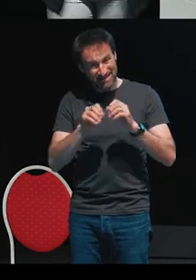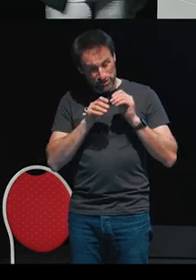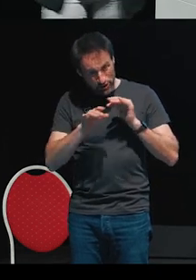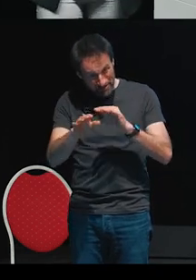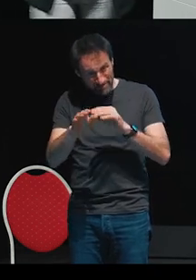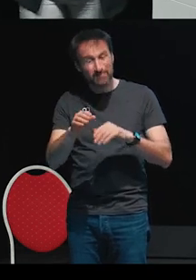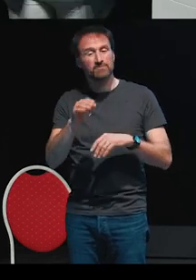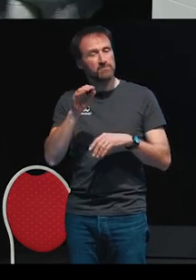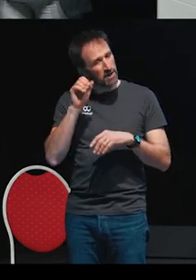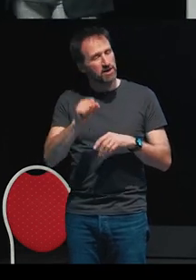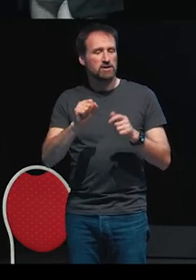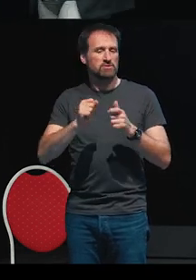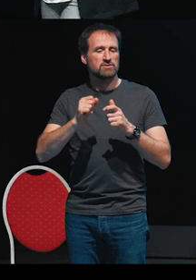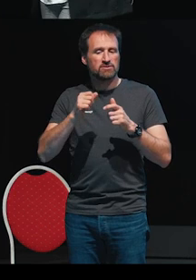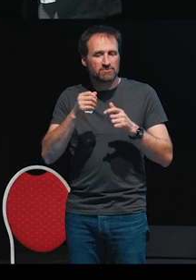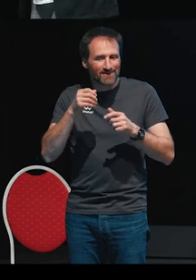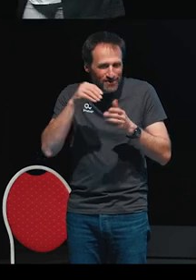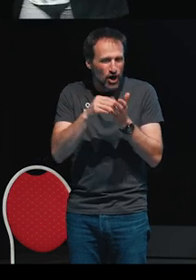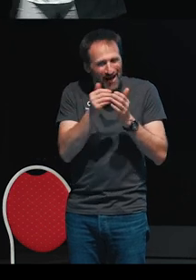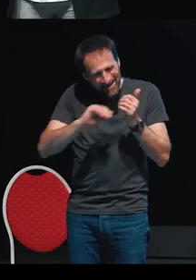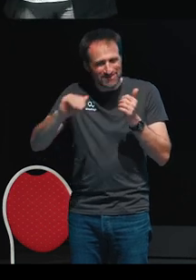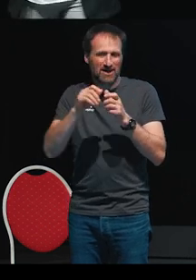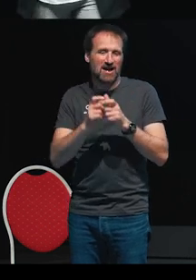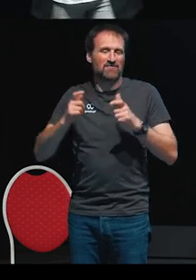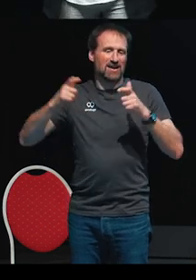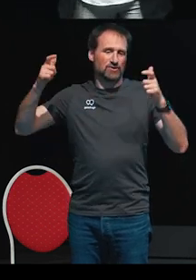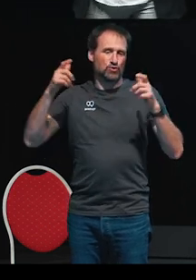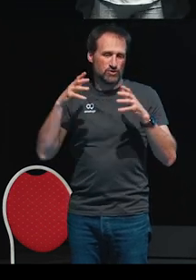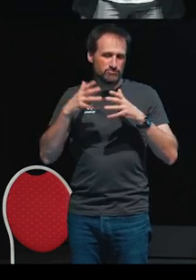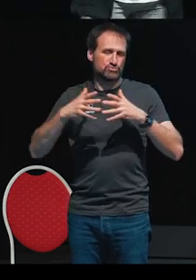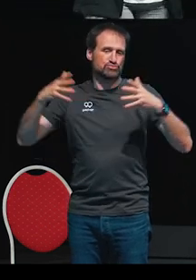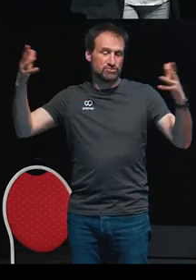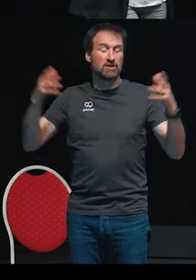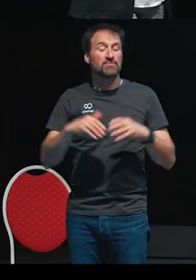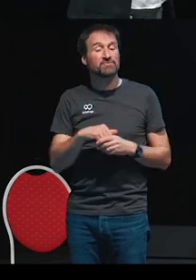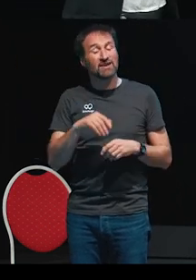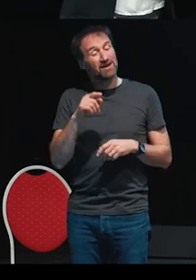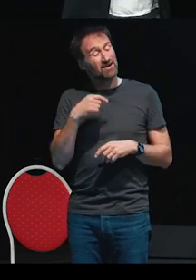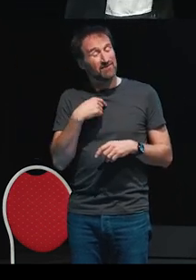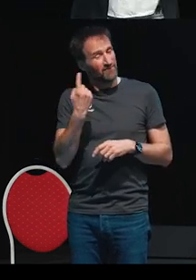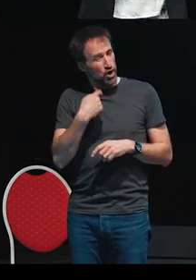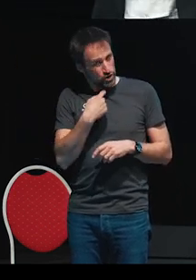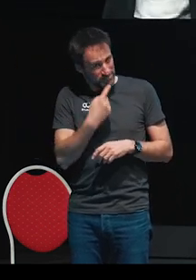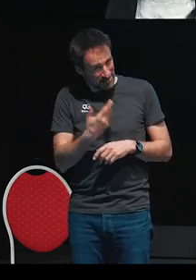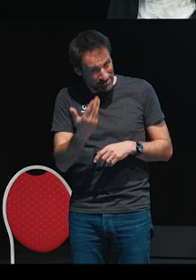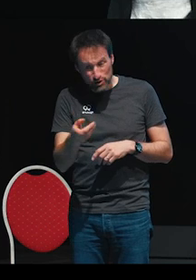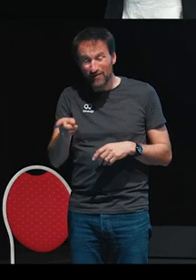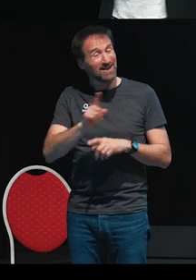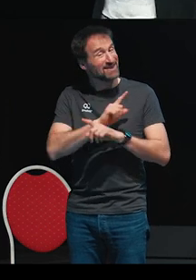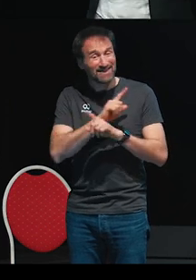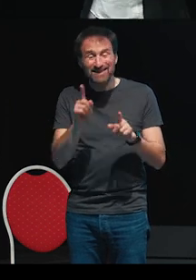scaling. And what I'm saying that, you know, it's a stream. It's not something which is persistent. So you